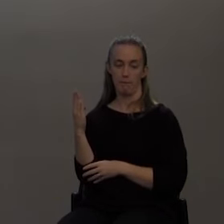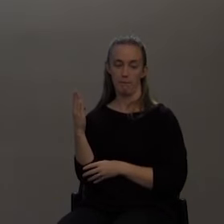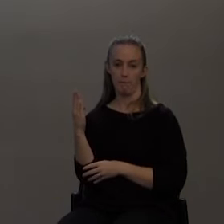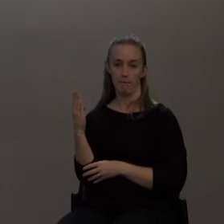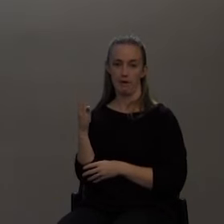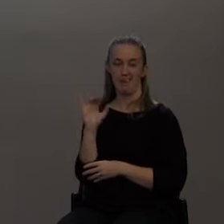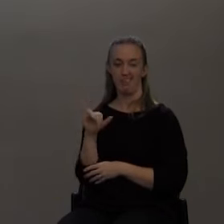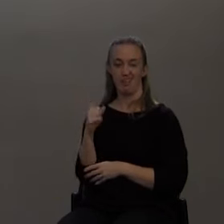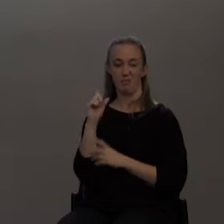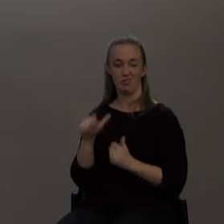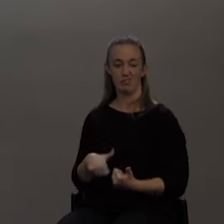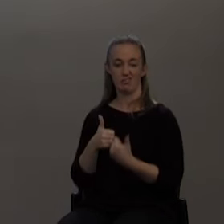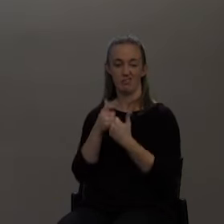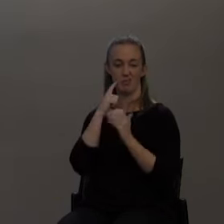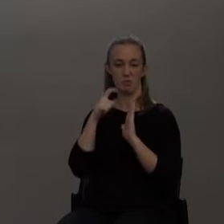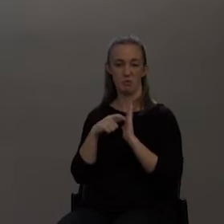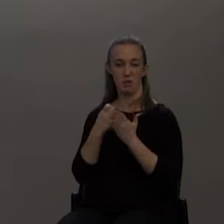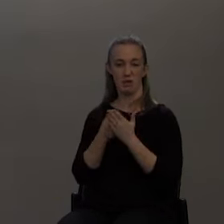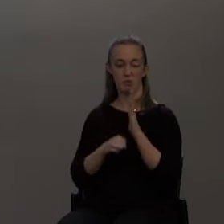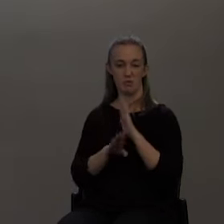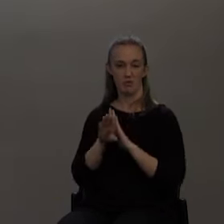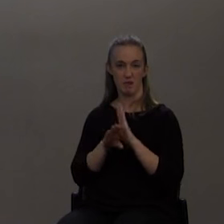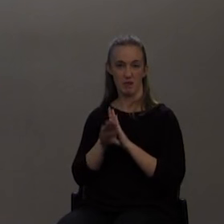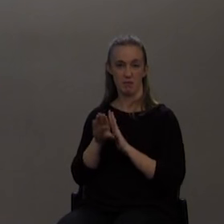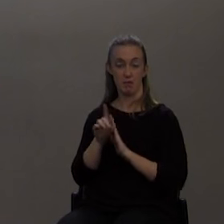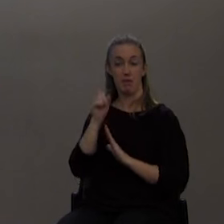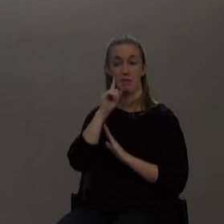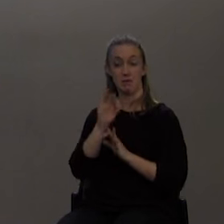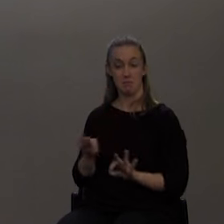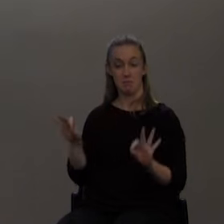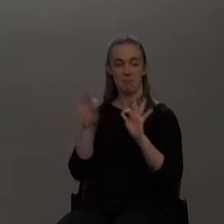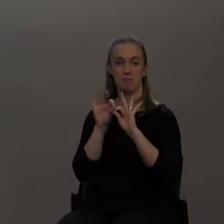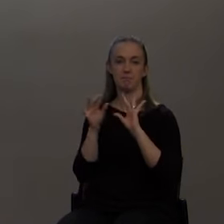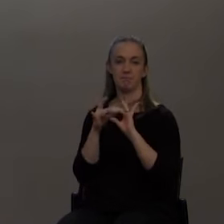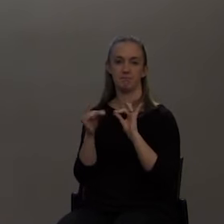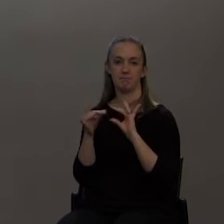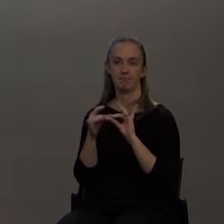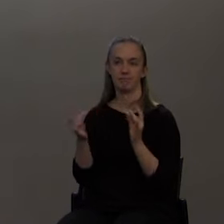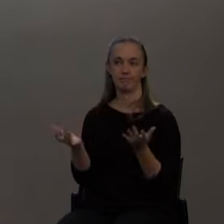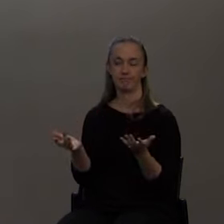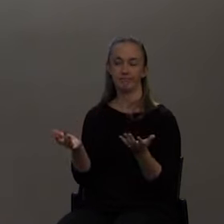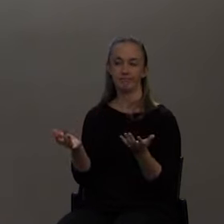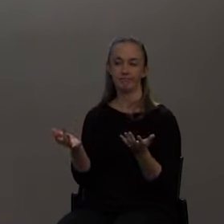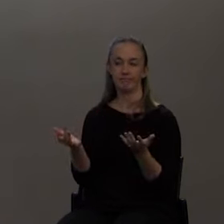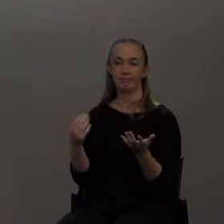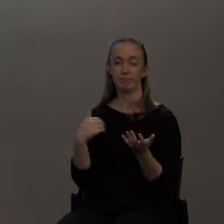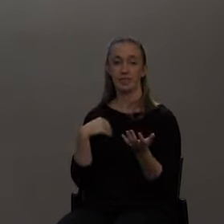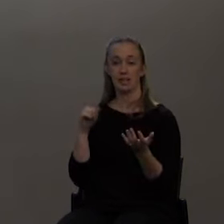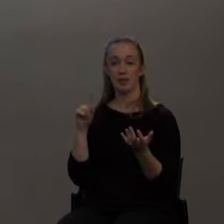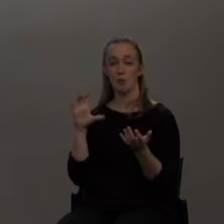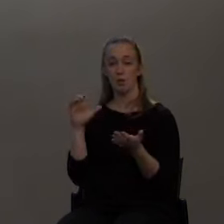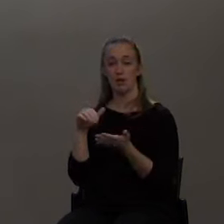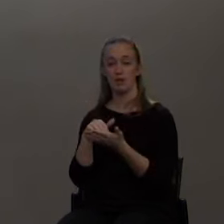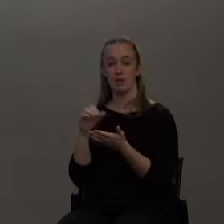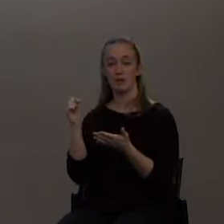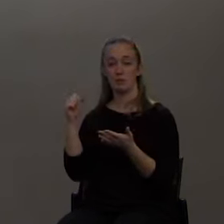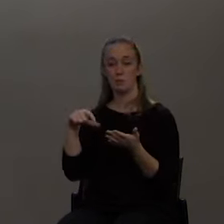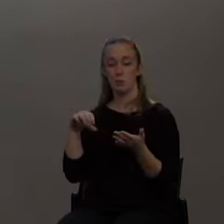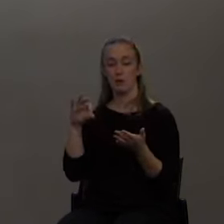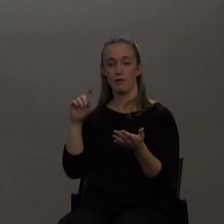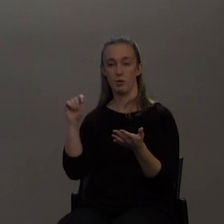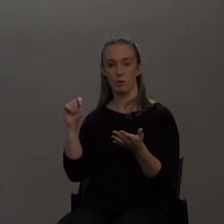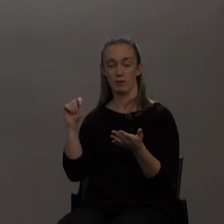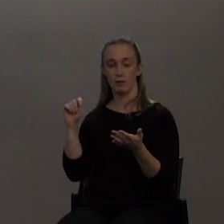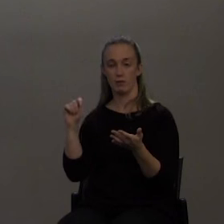challenges we face from an economic development perspective, and I think it's important to bring up, is we have a 100,000 square foot building that today may employ